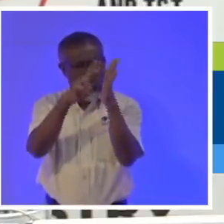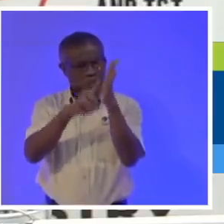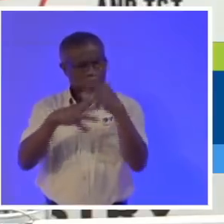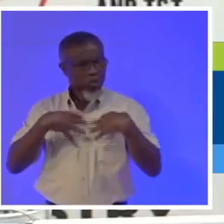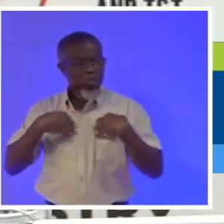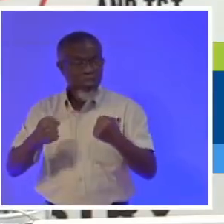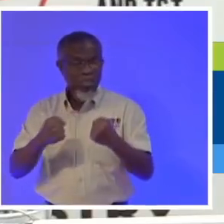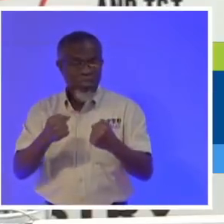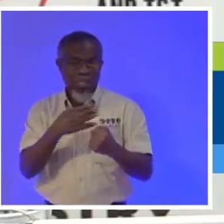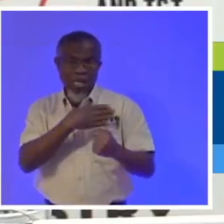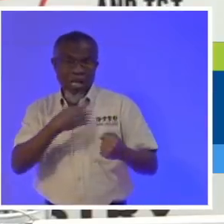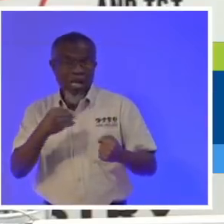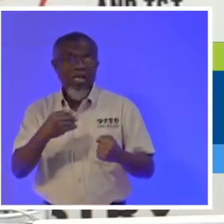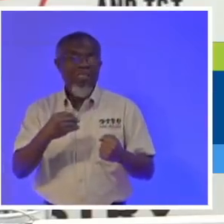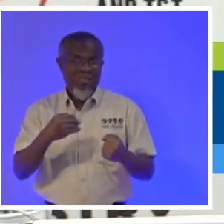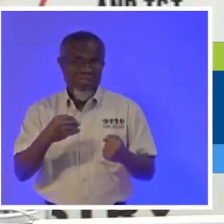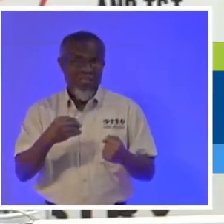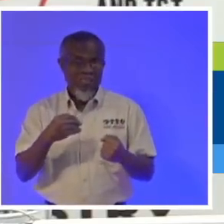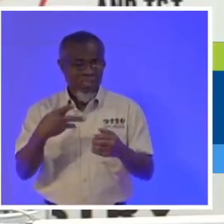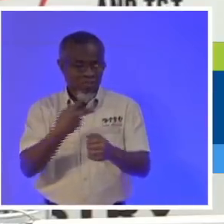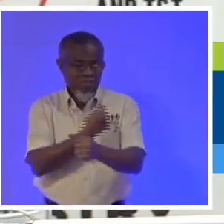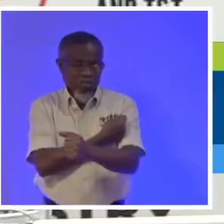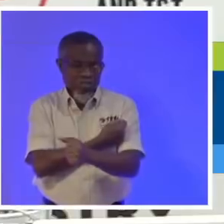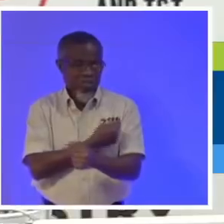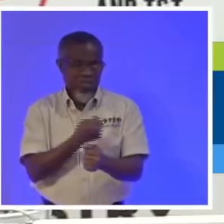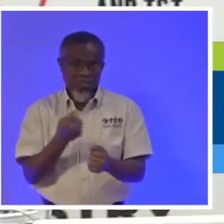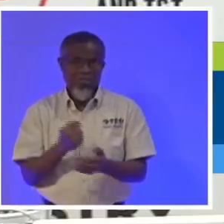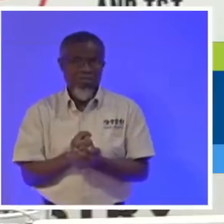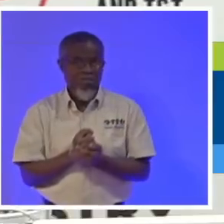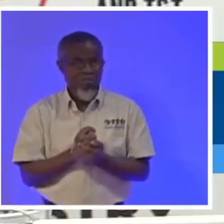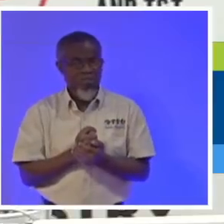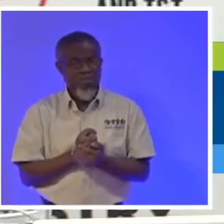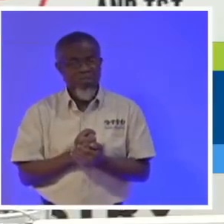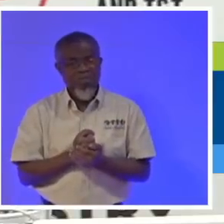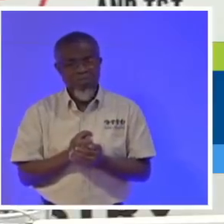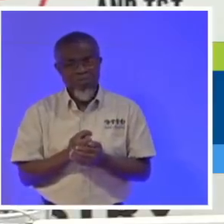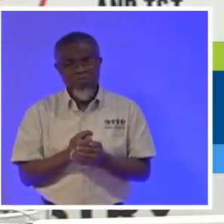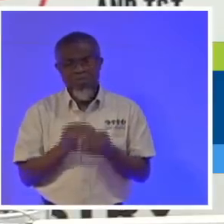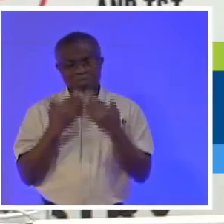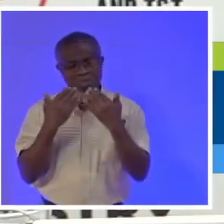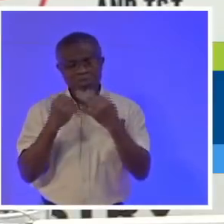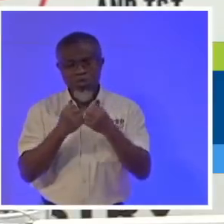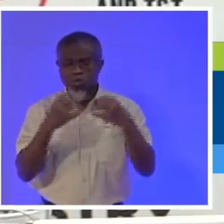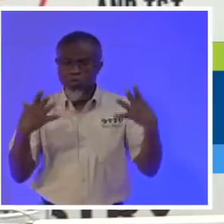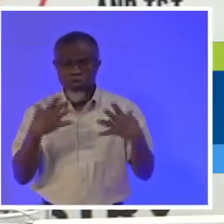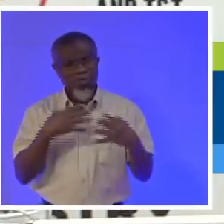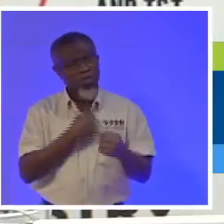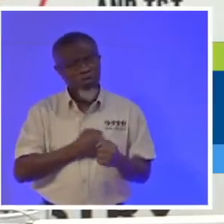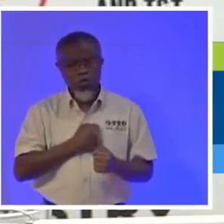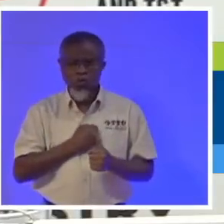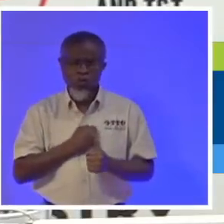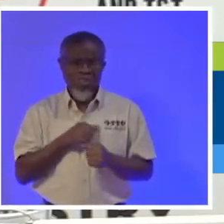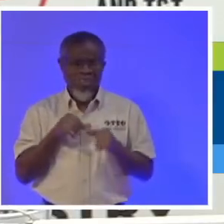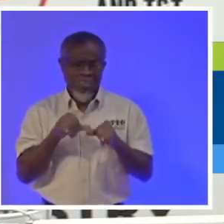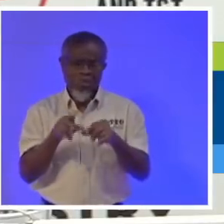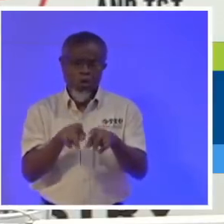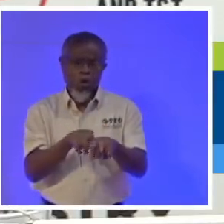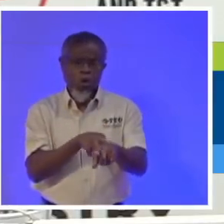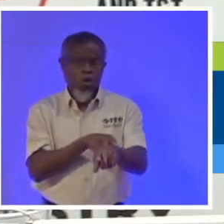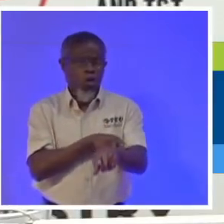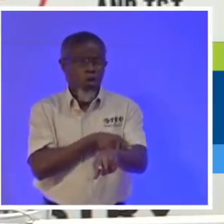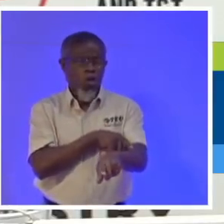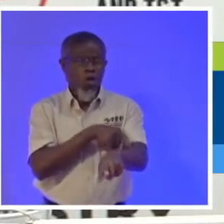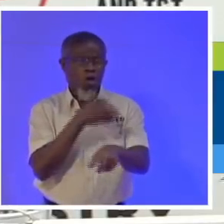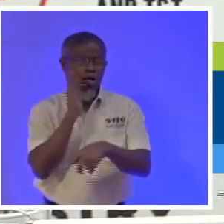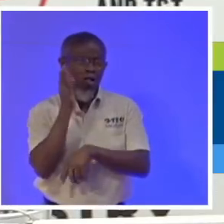very, very well with this pandemic. Thank you very much, and I apologize for being a little bit long, but I think it needed a long answer. Thank you very